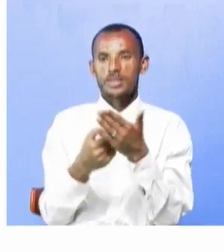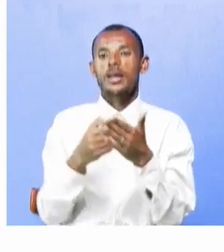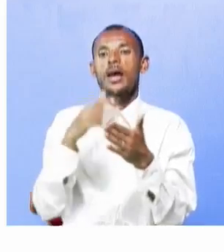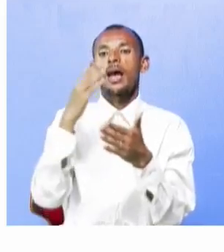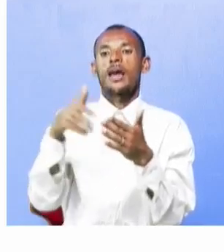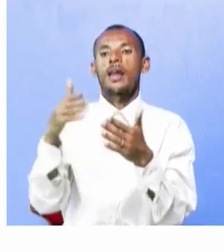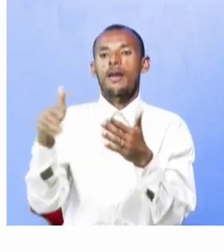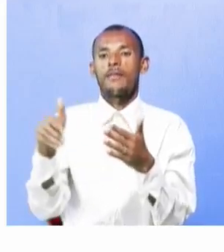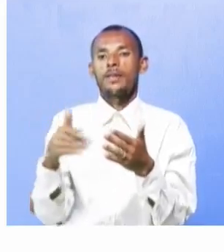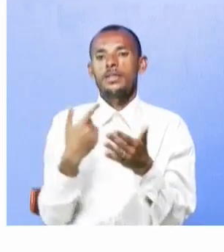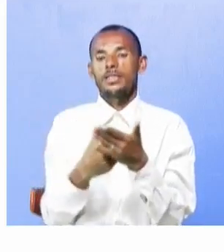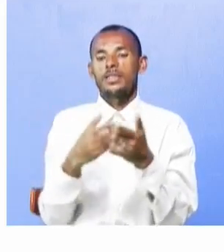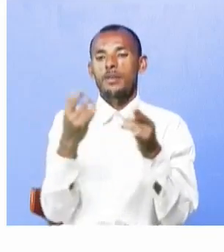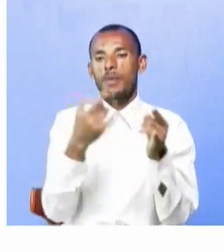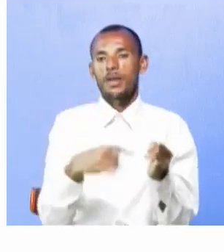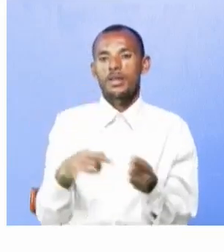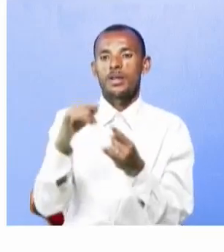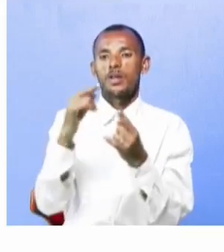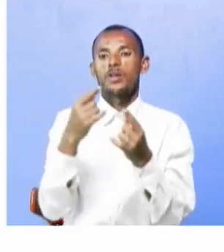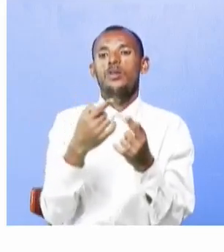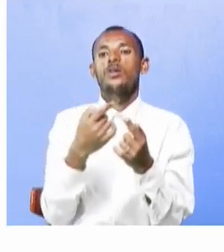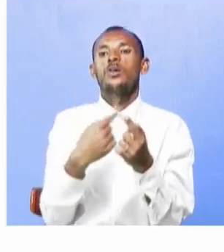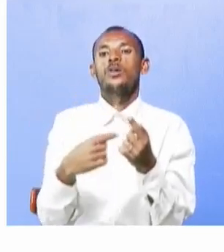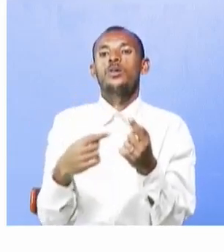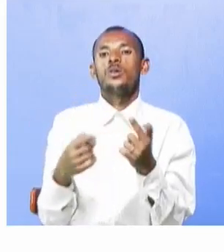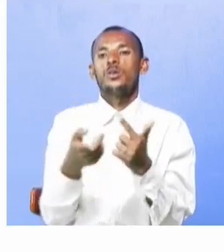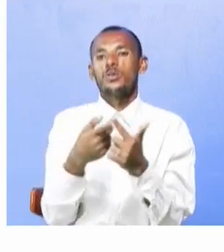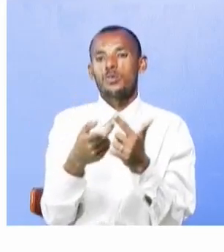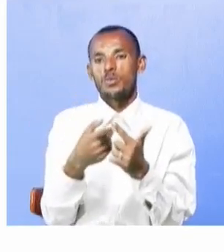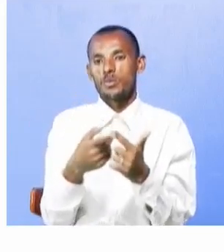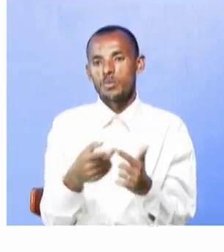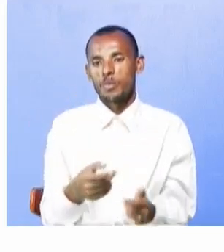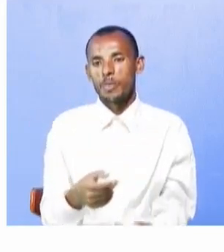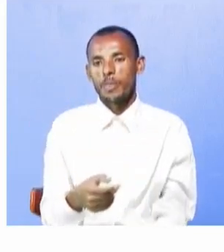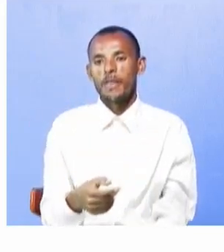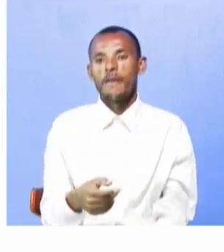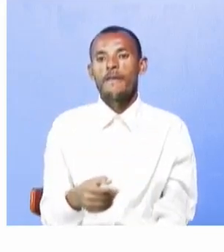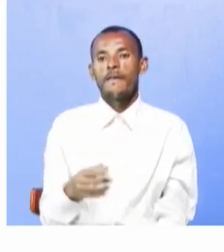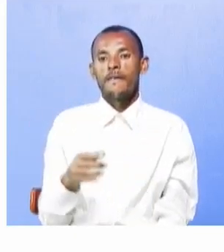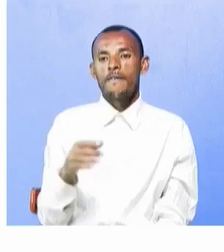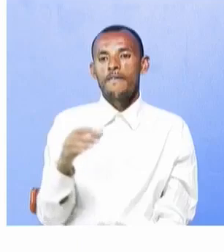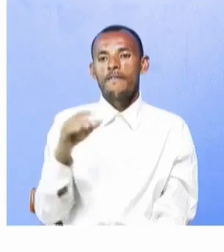2 is finding the